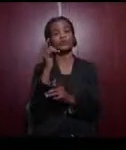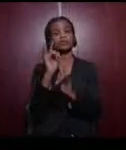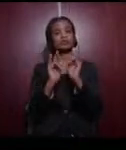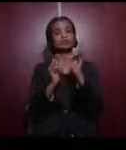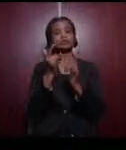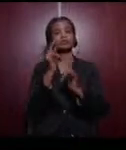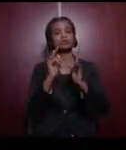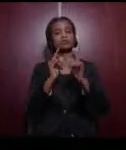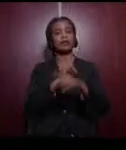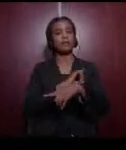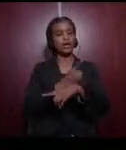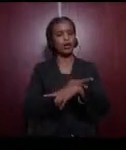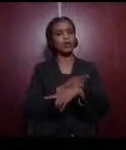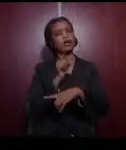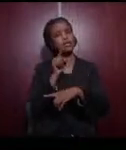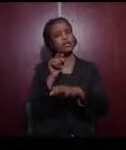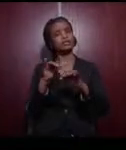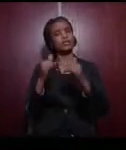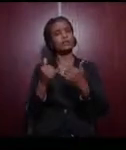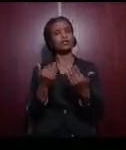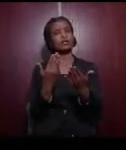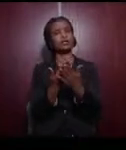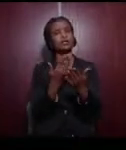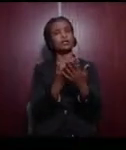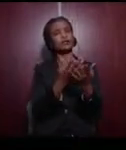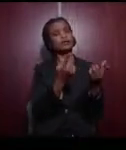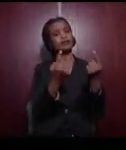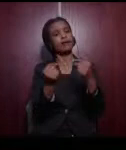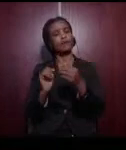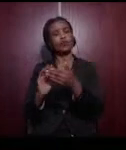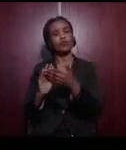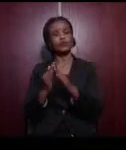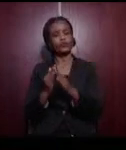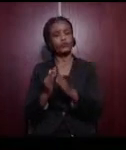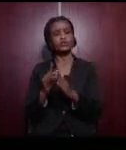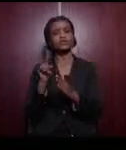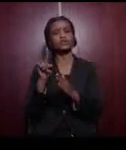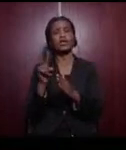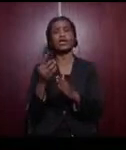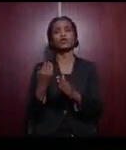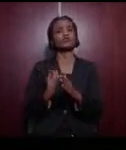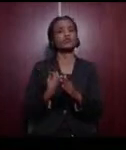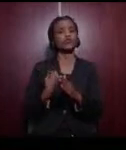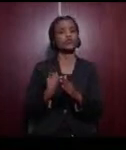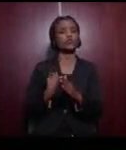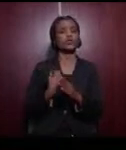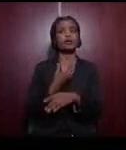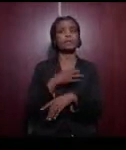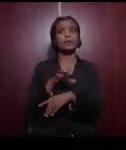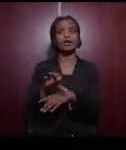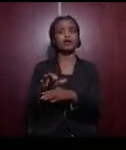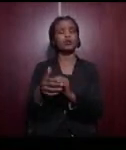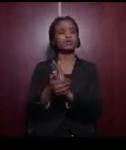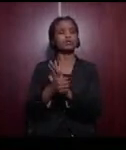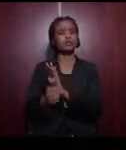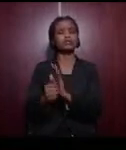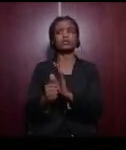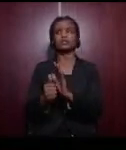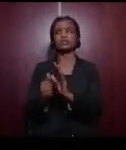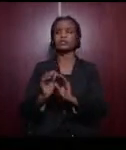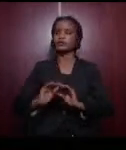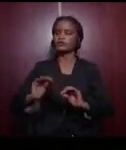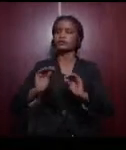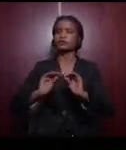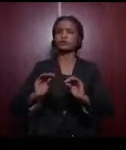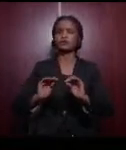skill, co-youthing? For the next time, now, when I stolen cables, when I pipes to swang, no can I do Wi-Fi, nobody usually the cables are Wi-Fi.